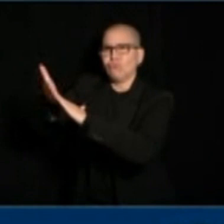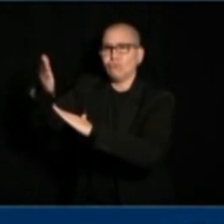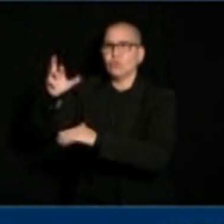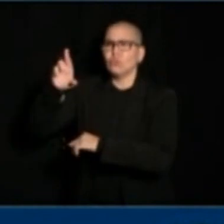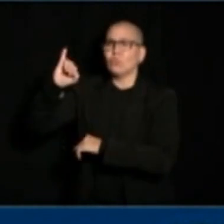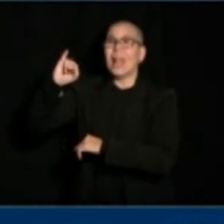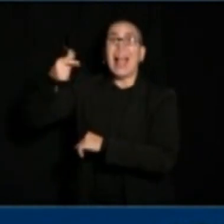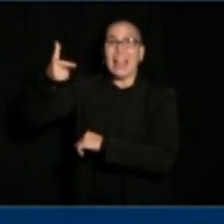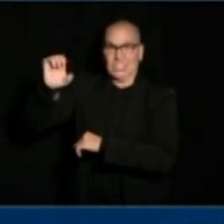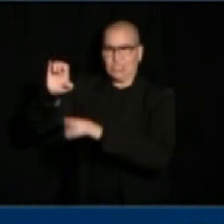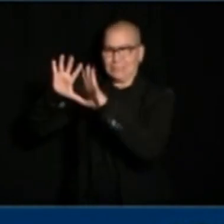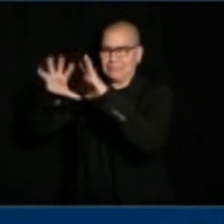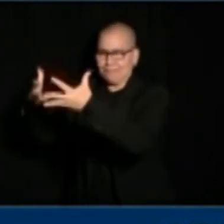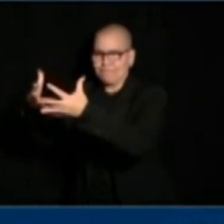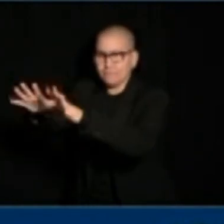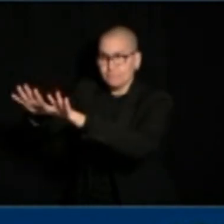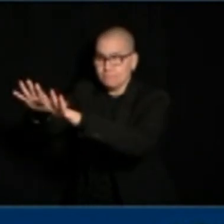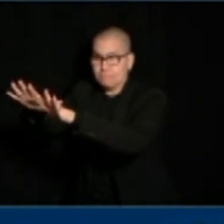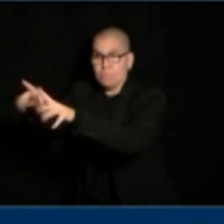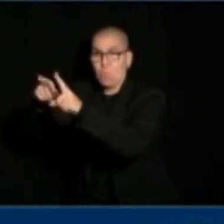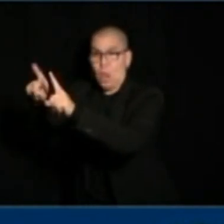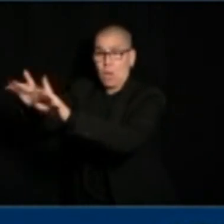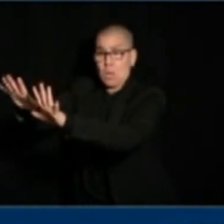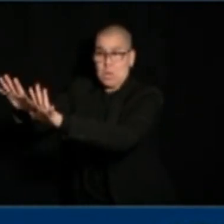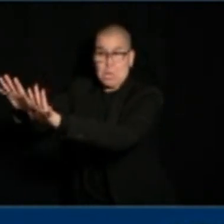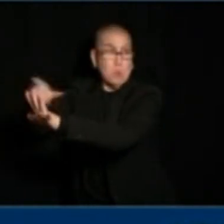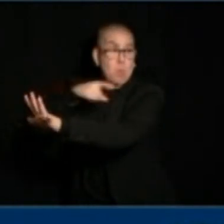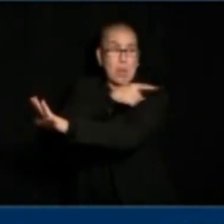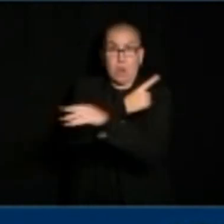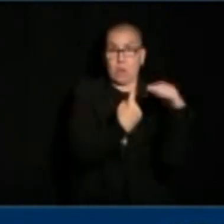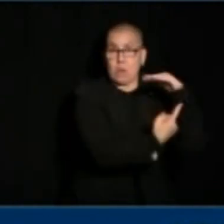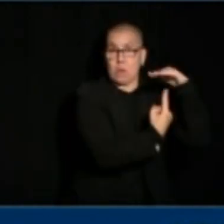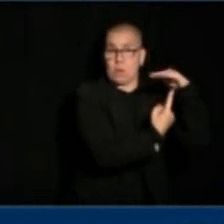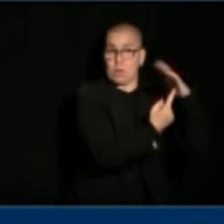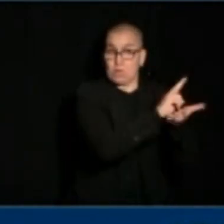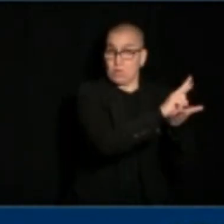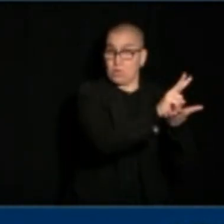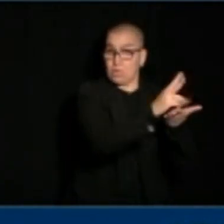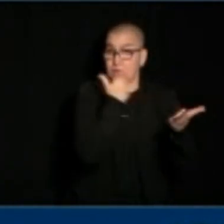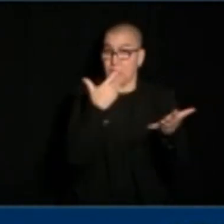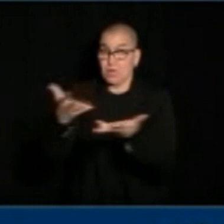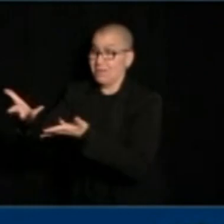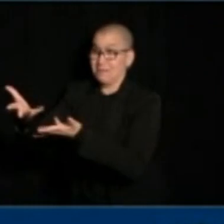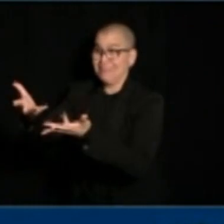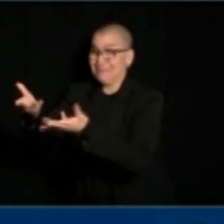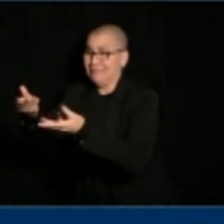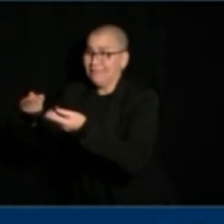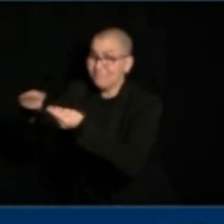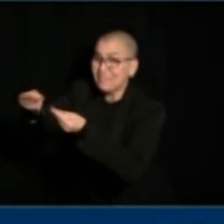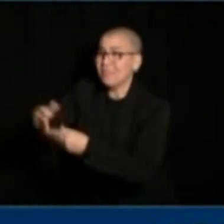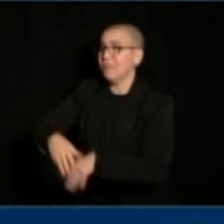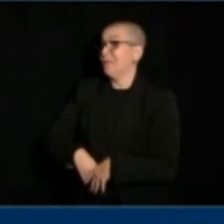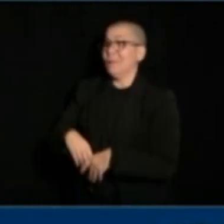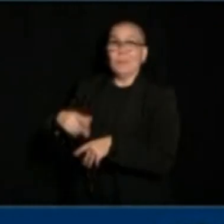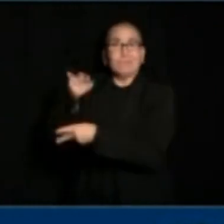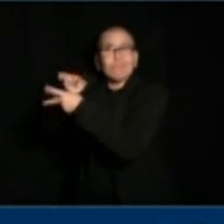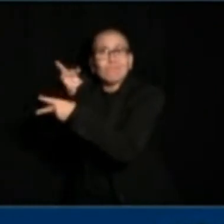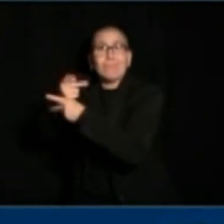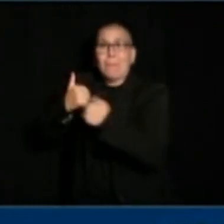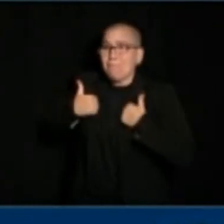nobody that can go into the facility to do the basic care, the feeding and the bathing and the basic care of our